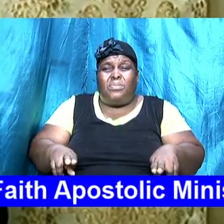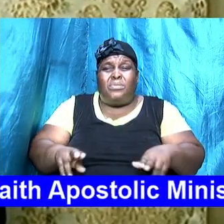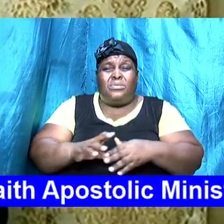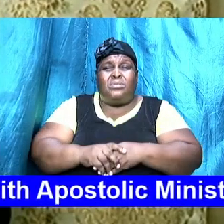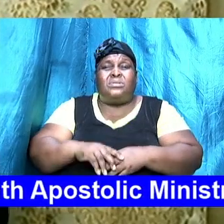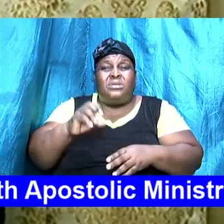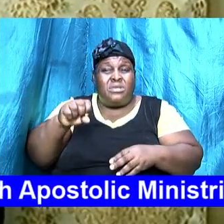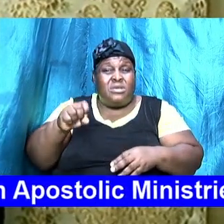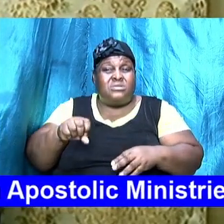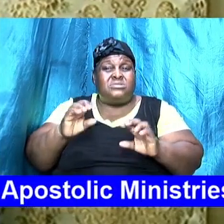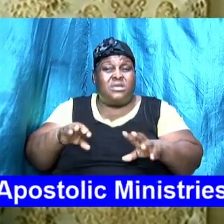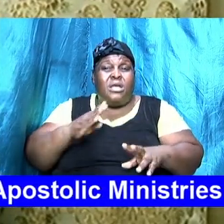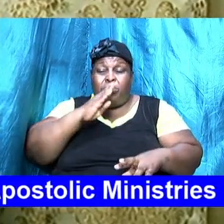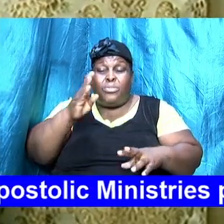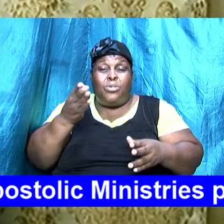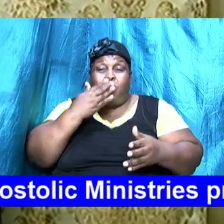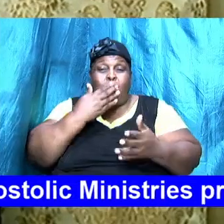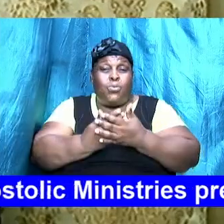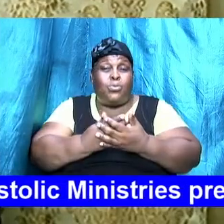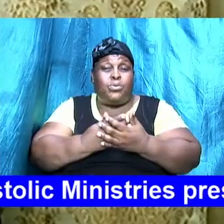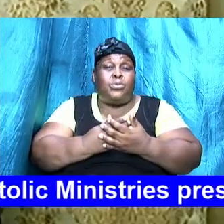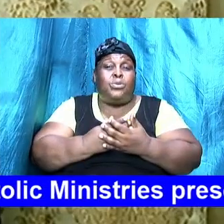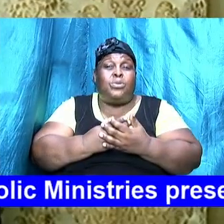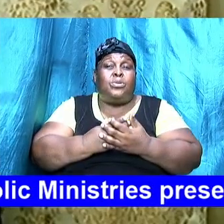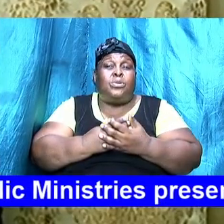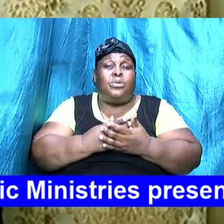married. Yes, it can be good. And it can be better.